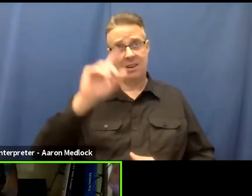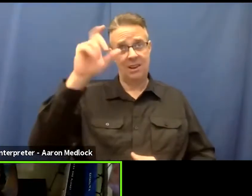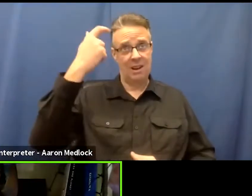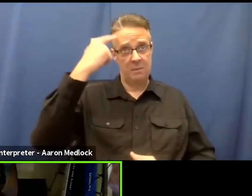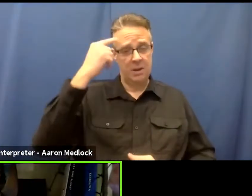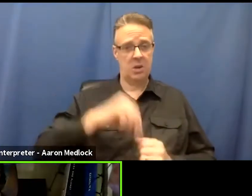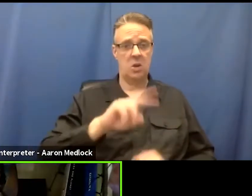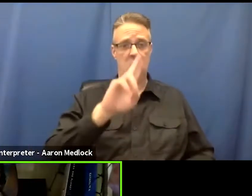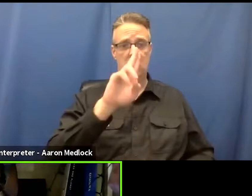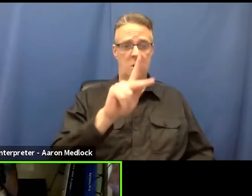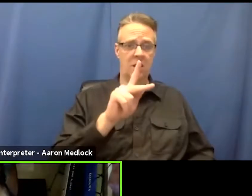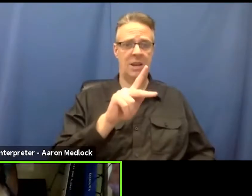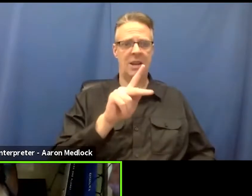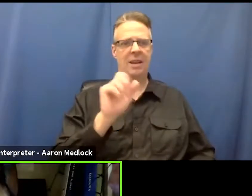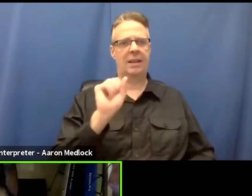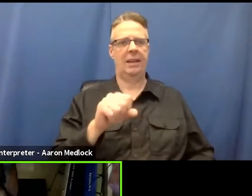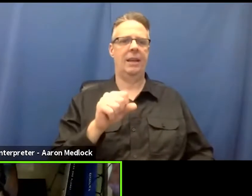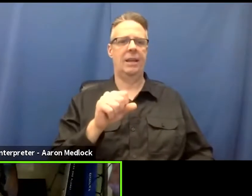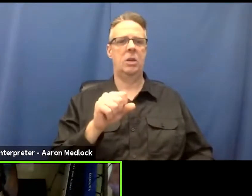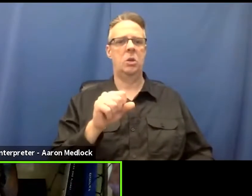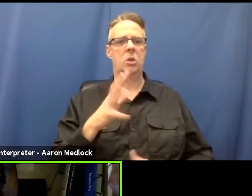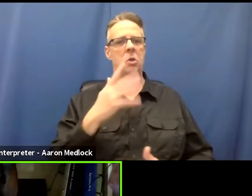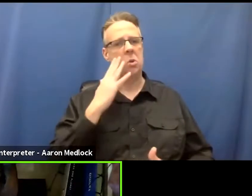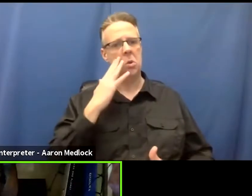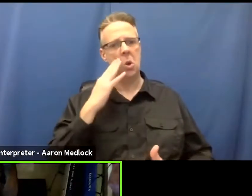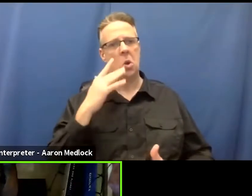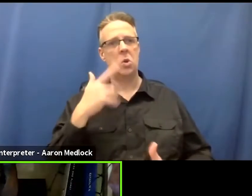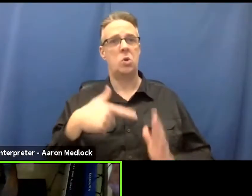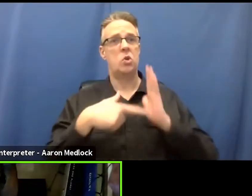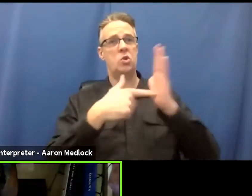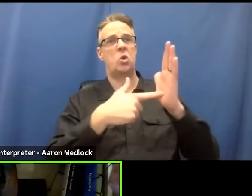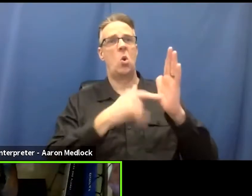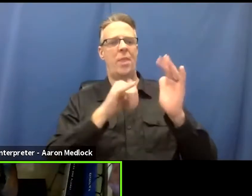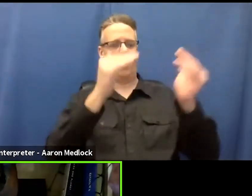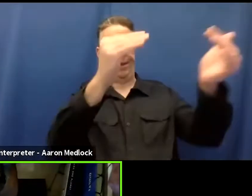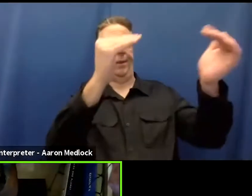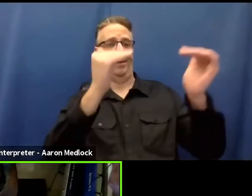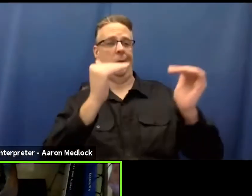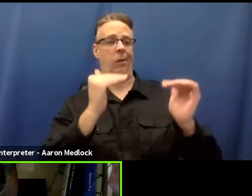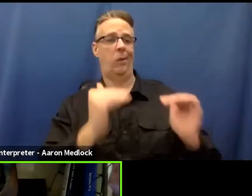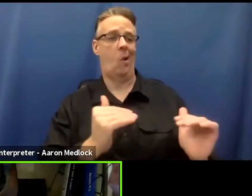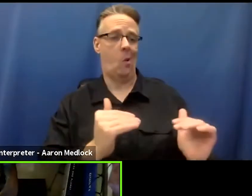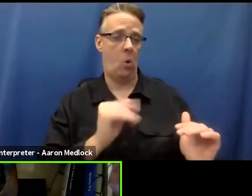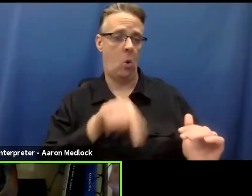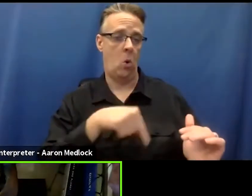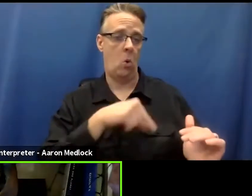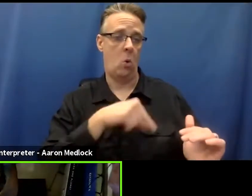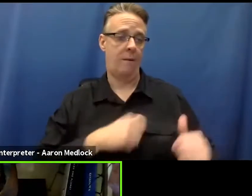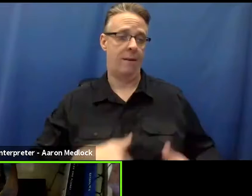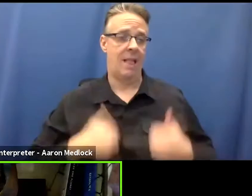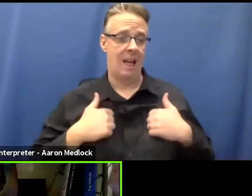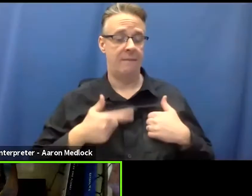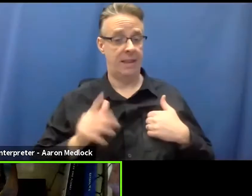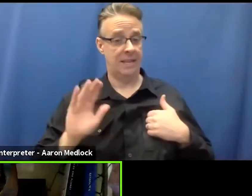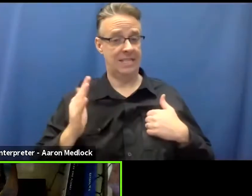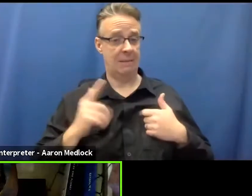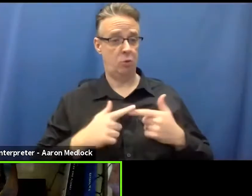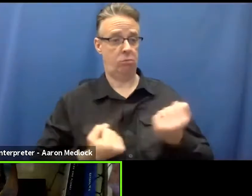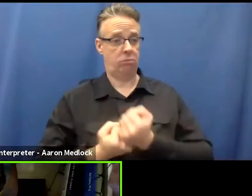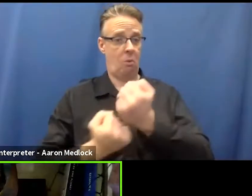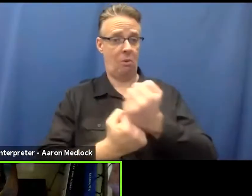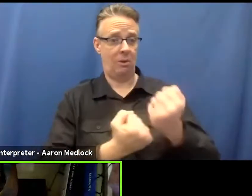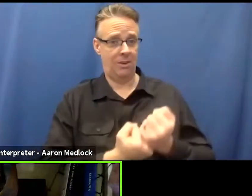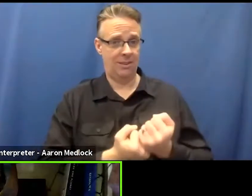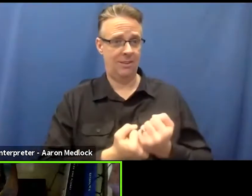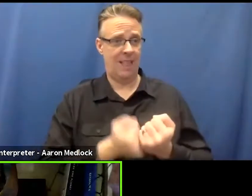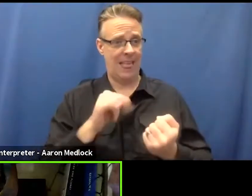and Canada are modelling the low quality of life that they seem to be putting out there, you know, this has